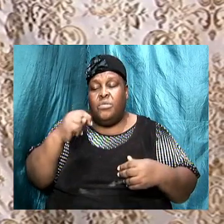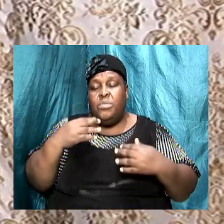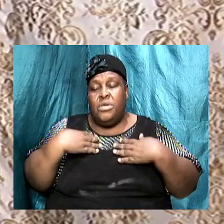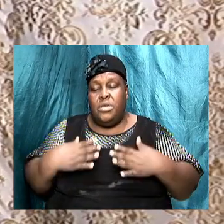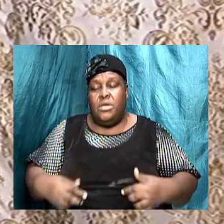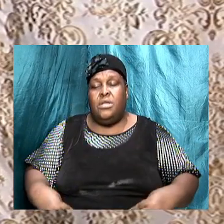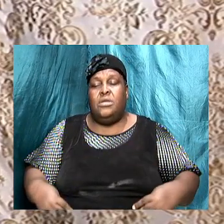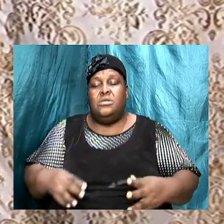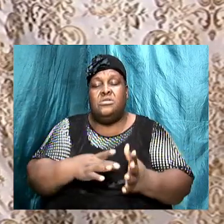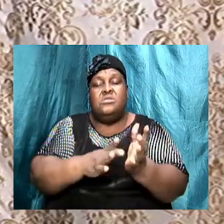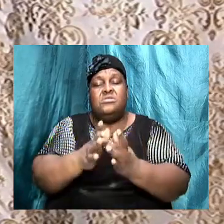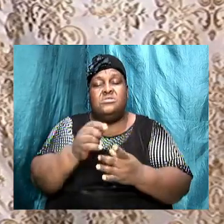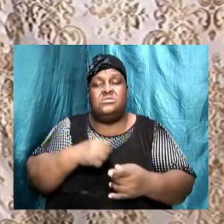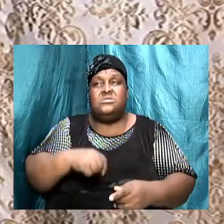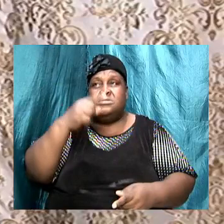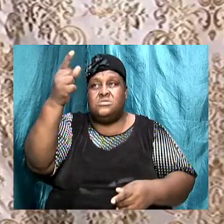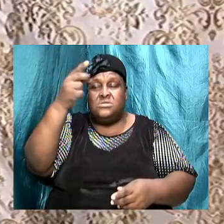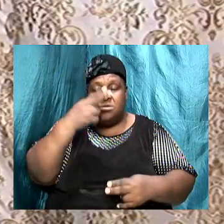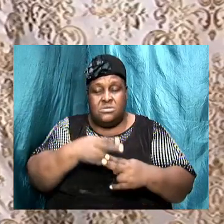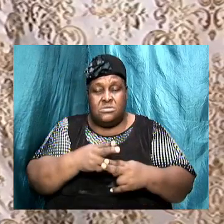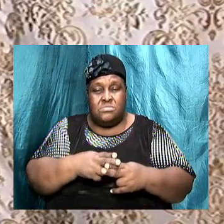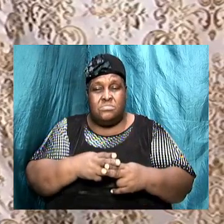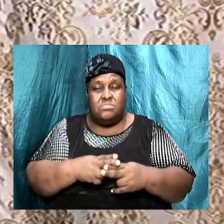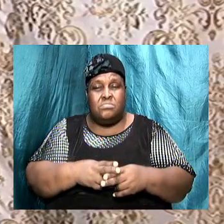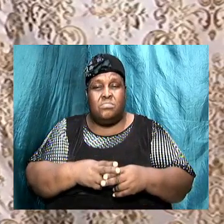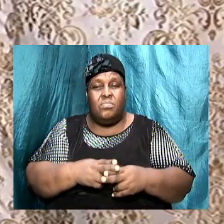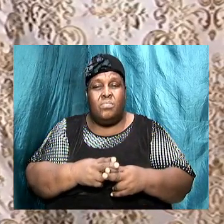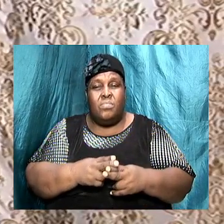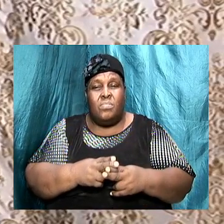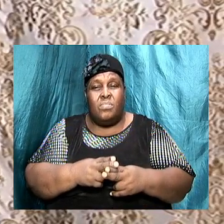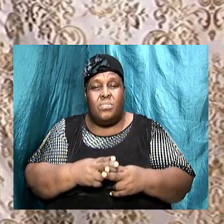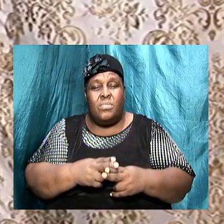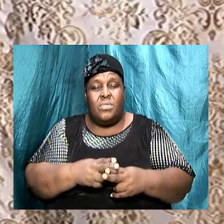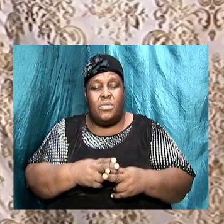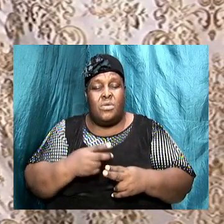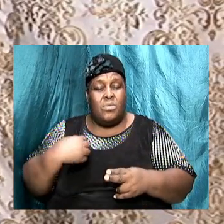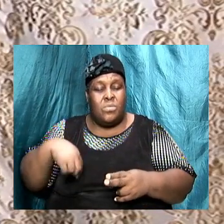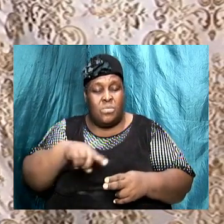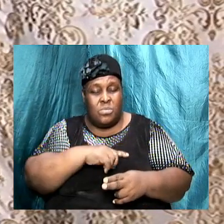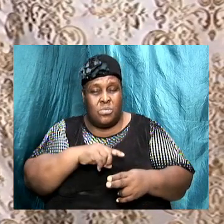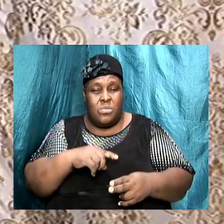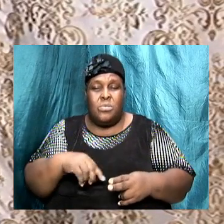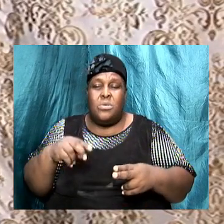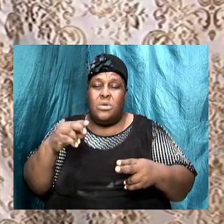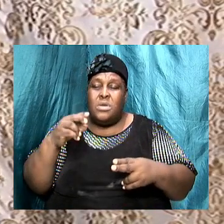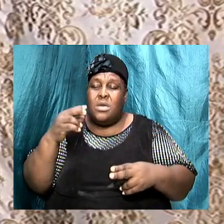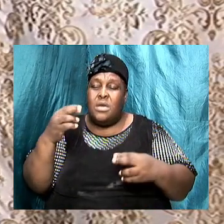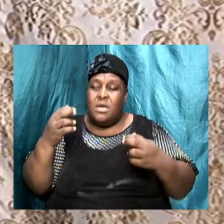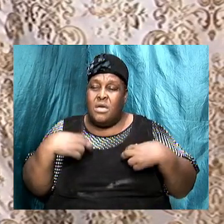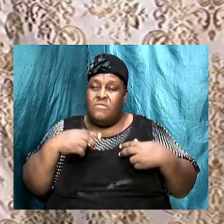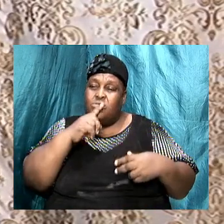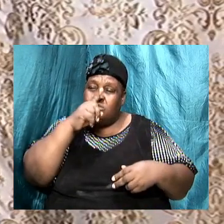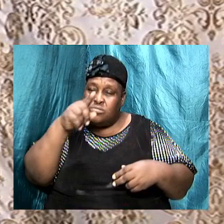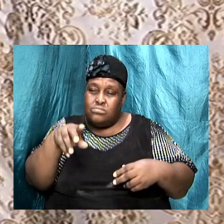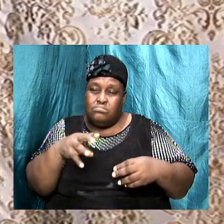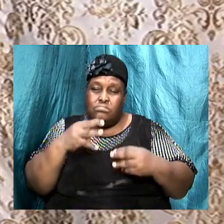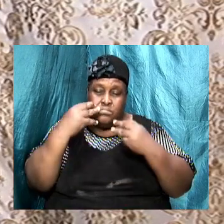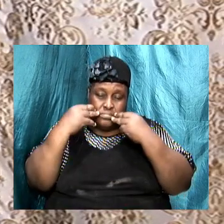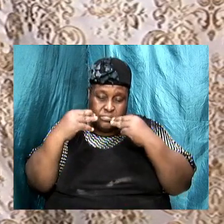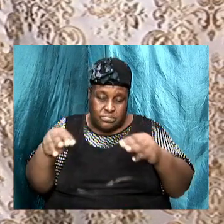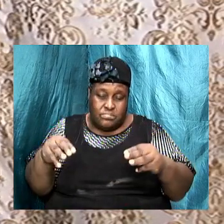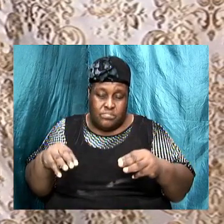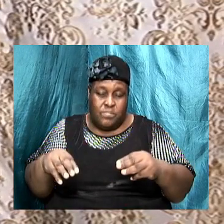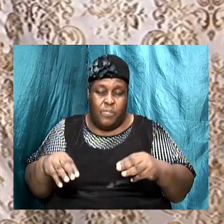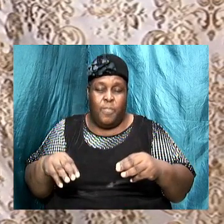his name. And we have a sure message. We